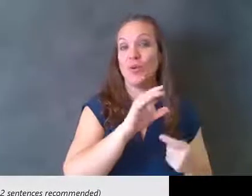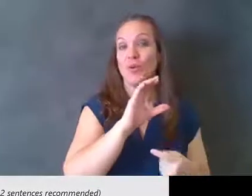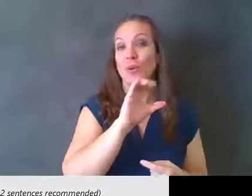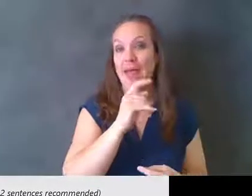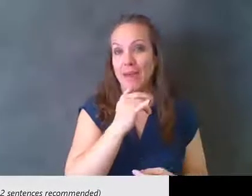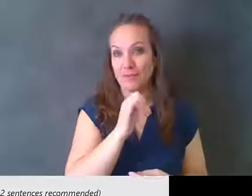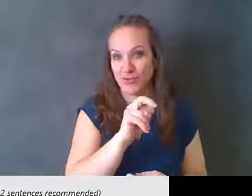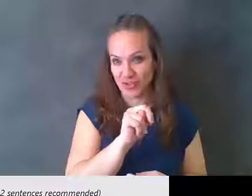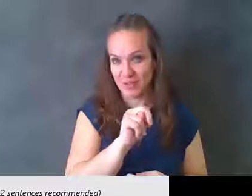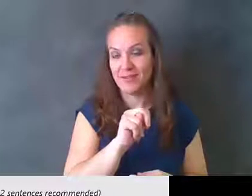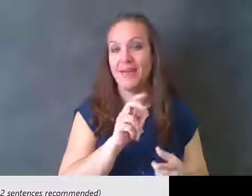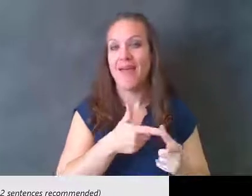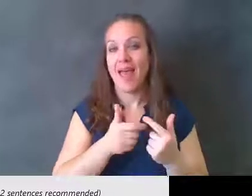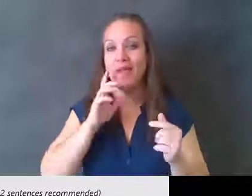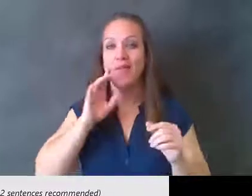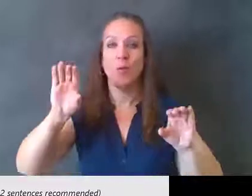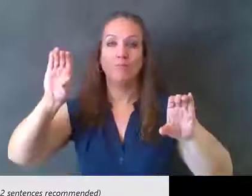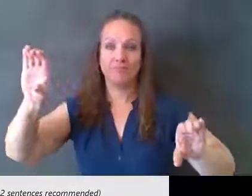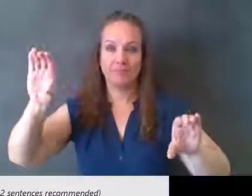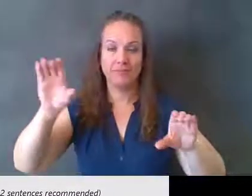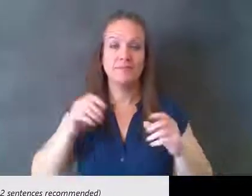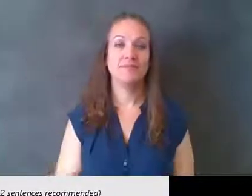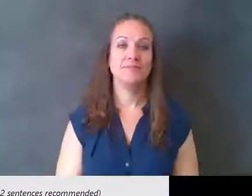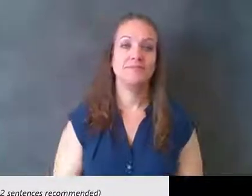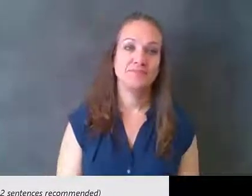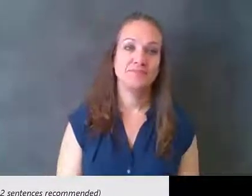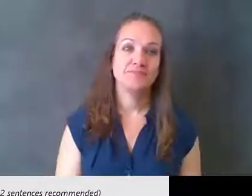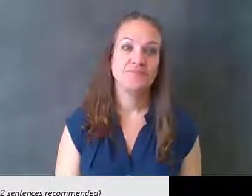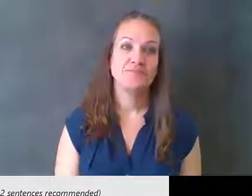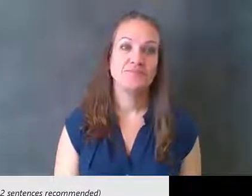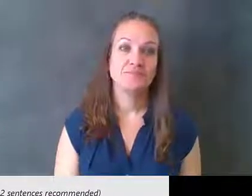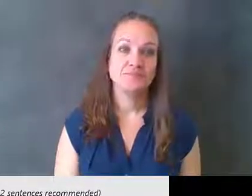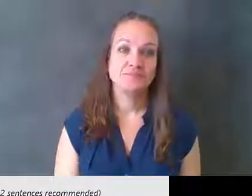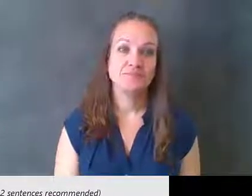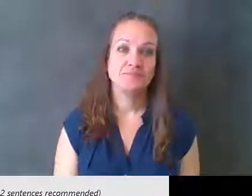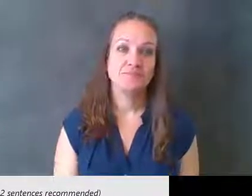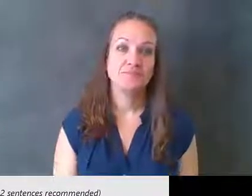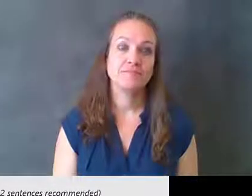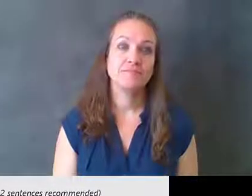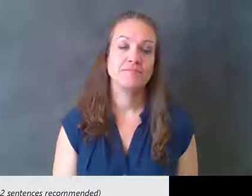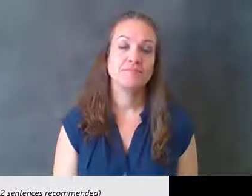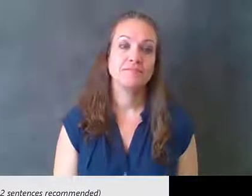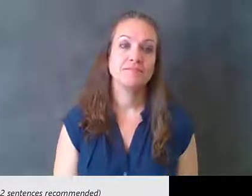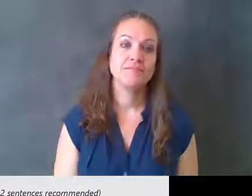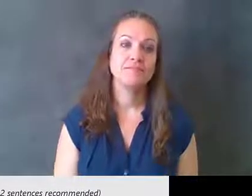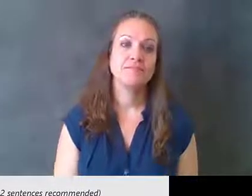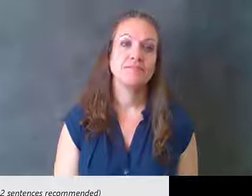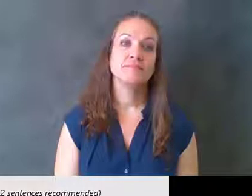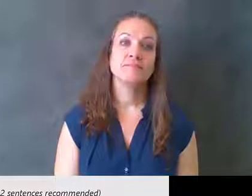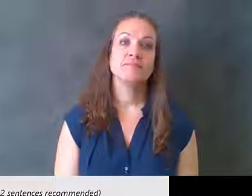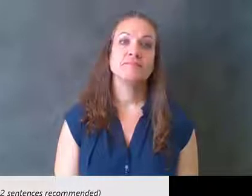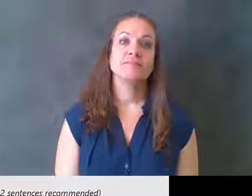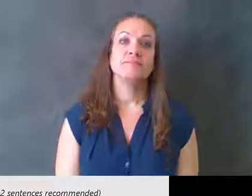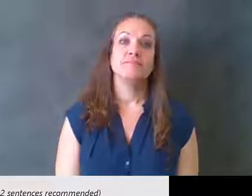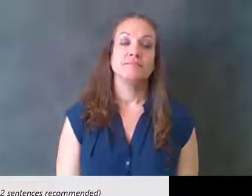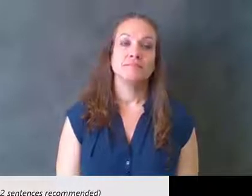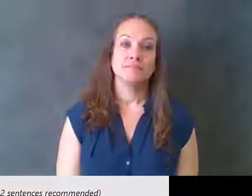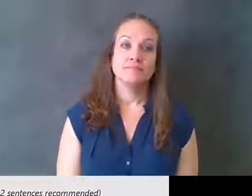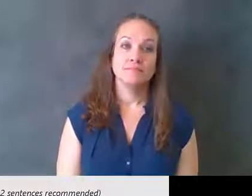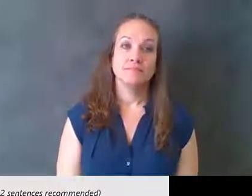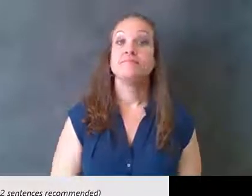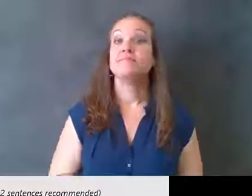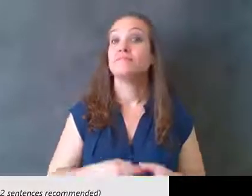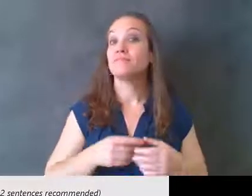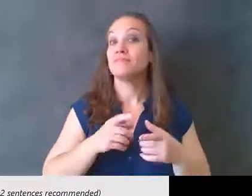Cfilc. In space of Nevada, text says California Foundation for Independent Living Centers, and then it'll read the caption, which